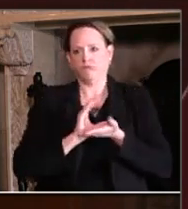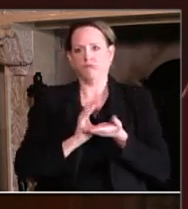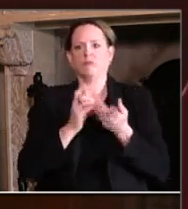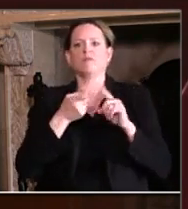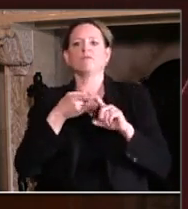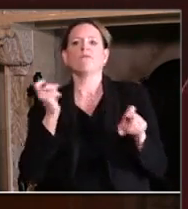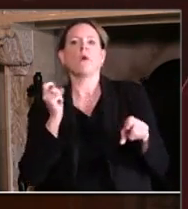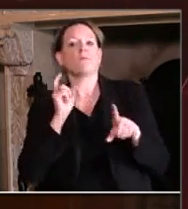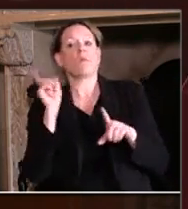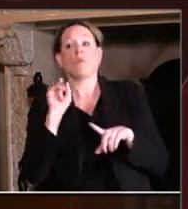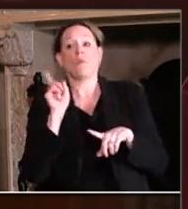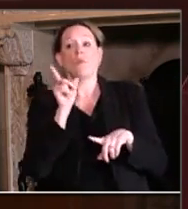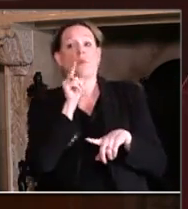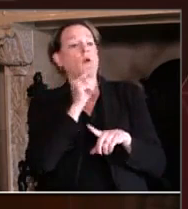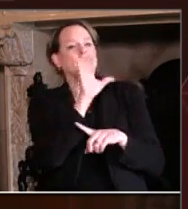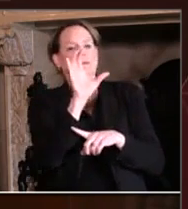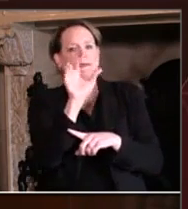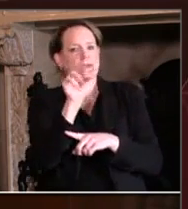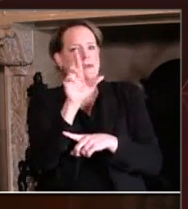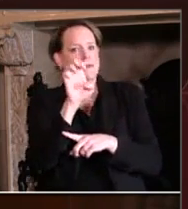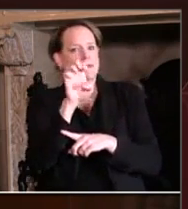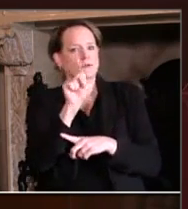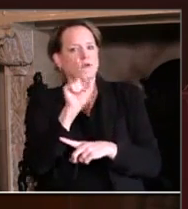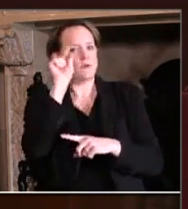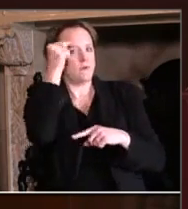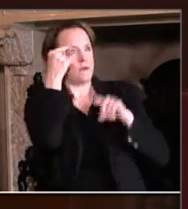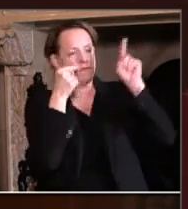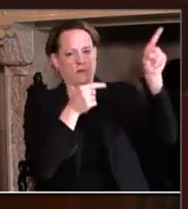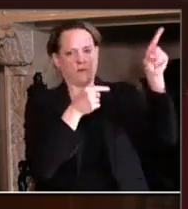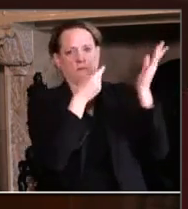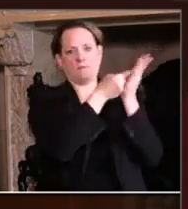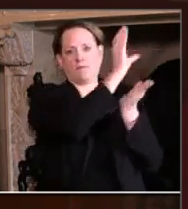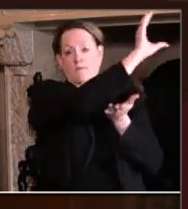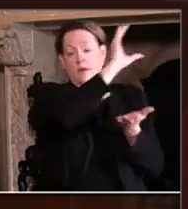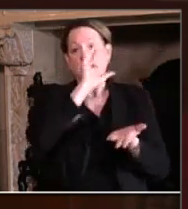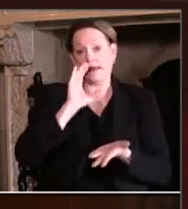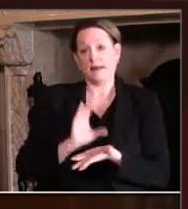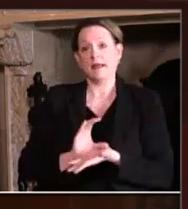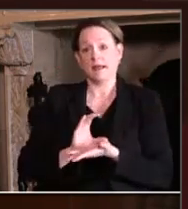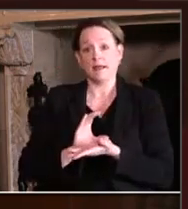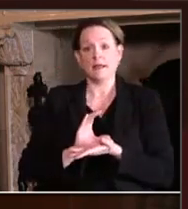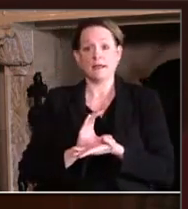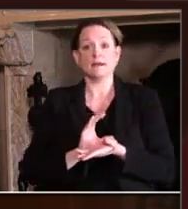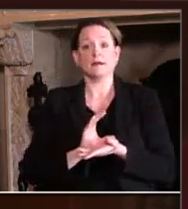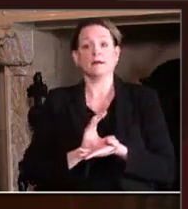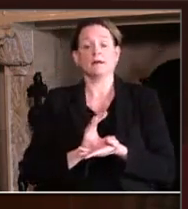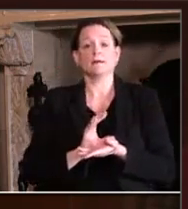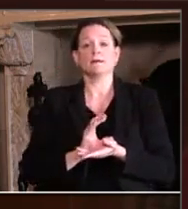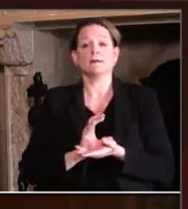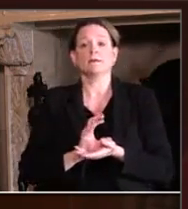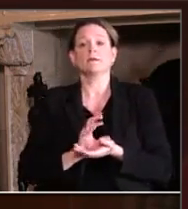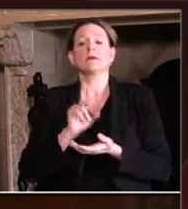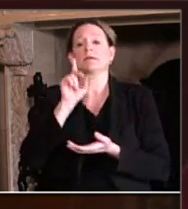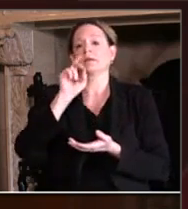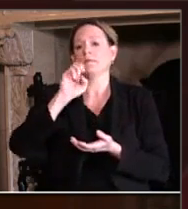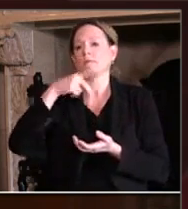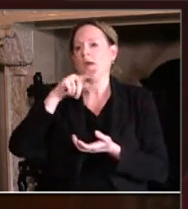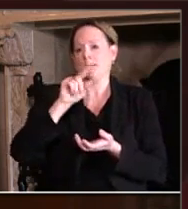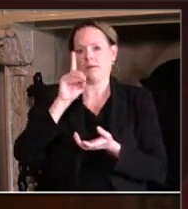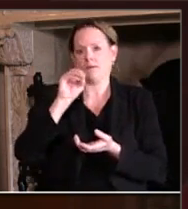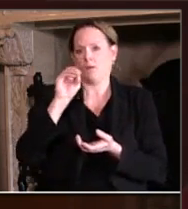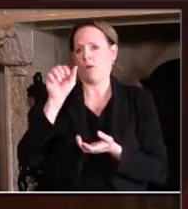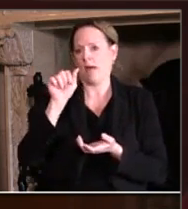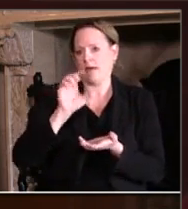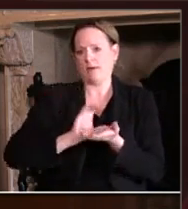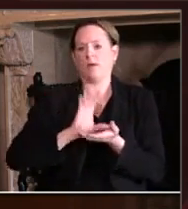CARE funding, and will be administered by the Department of Administration. Of the $200 million,